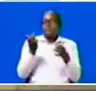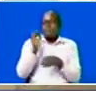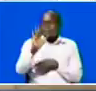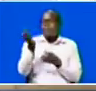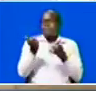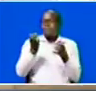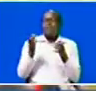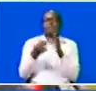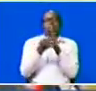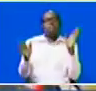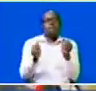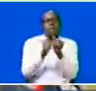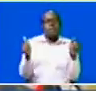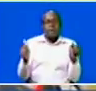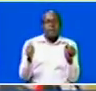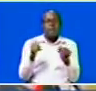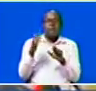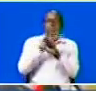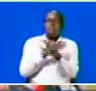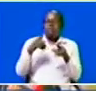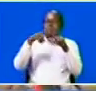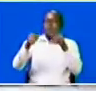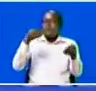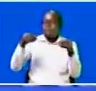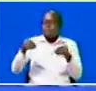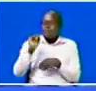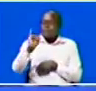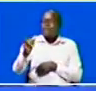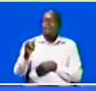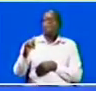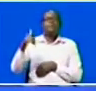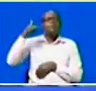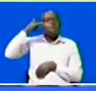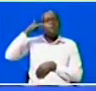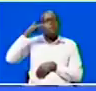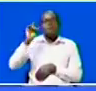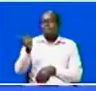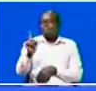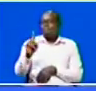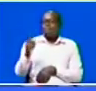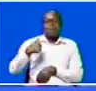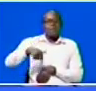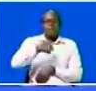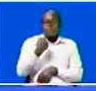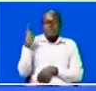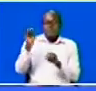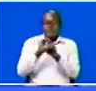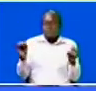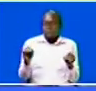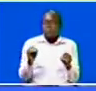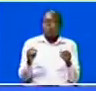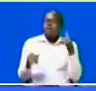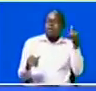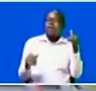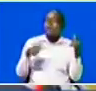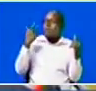yao ikinoga. As I said in Busia, hiyo business ya phone calls, hiyo zaza zizi hatuelewi. Mtu akupigia